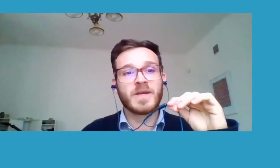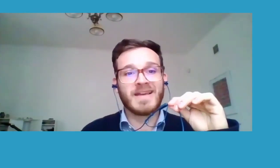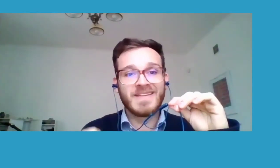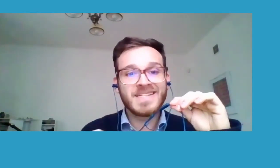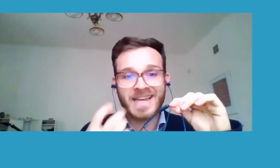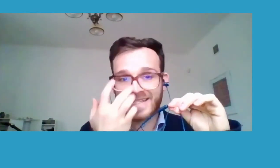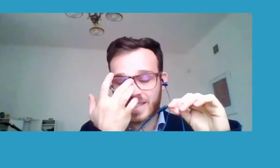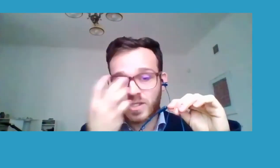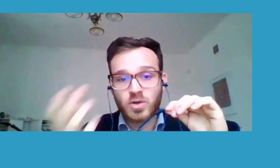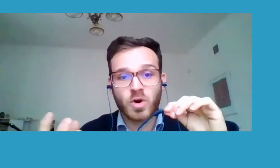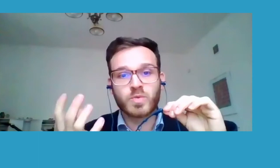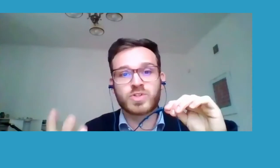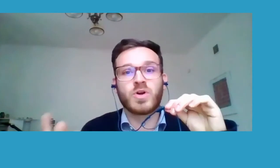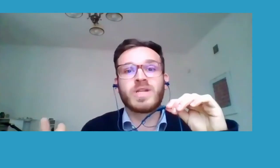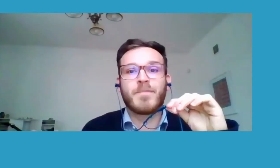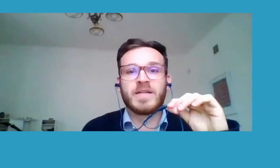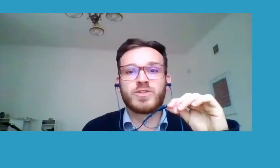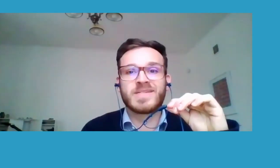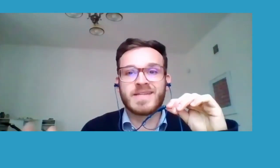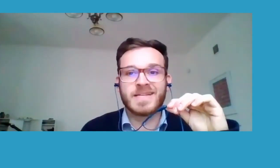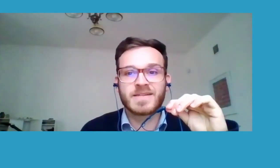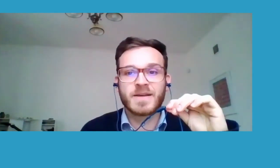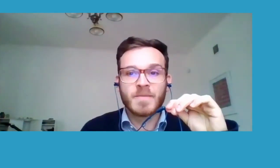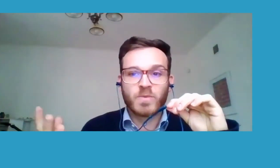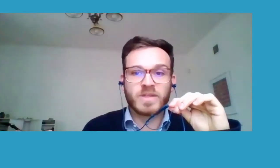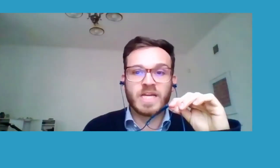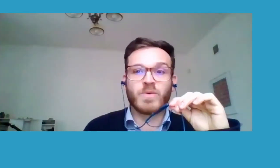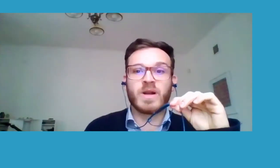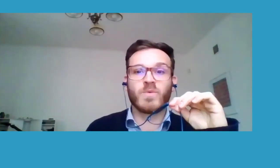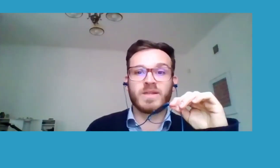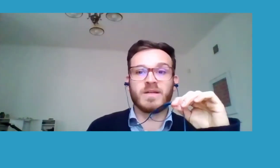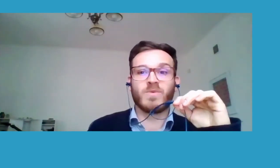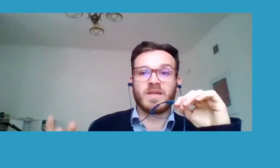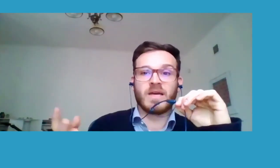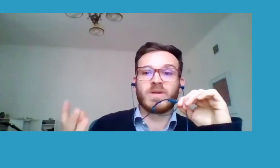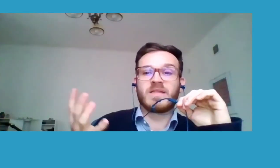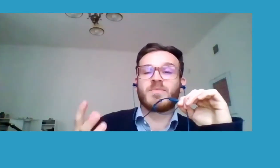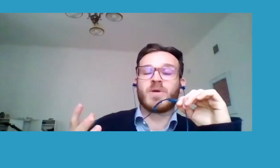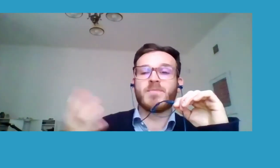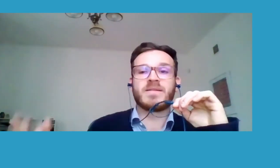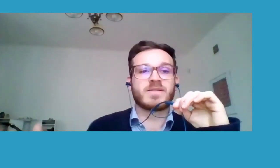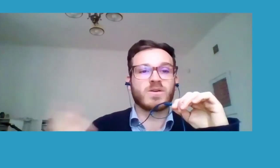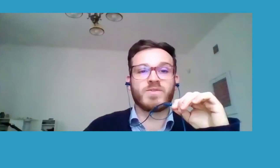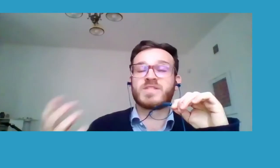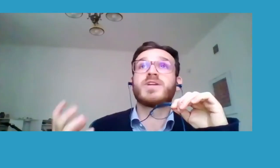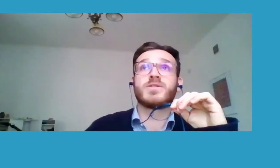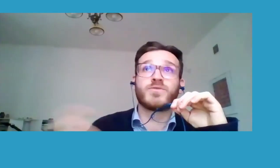homophobic speech. In these cases, the court was called upon to assess whether the parameters of the